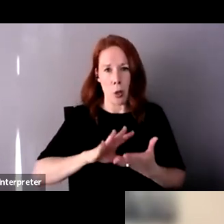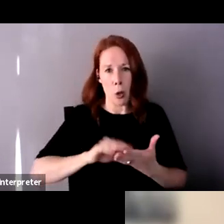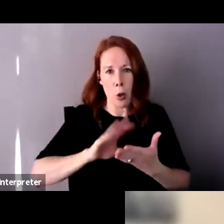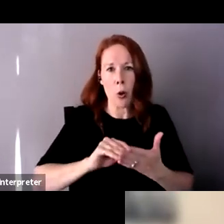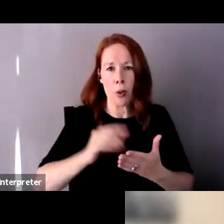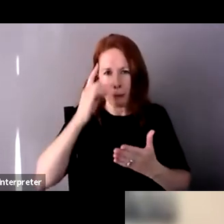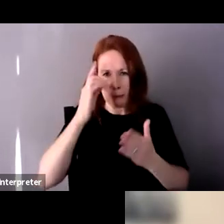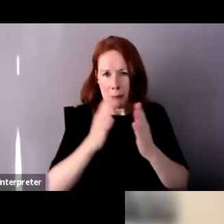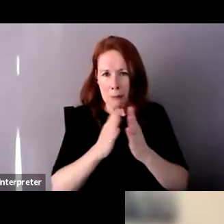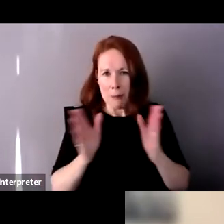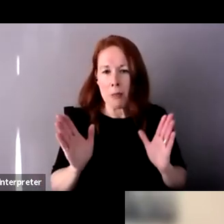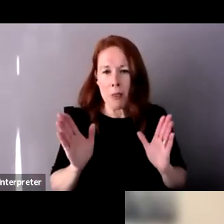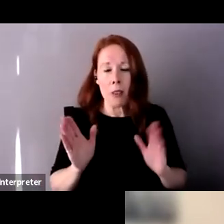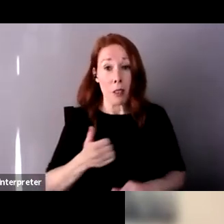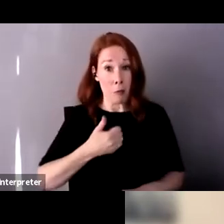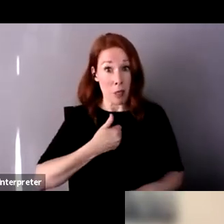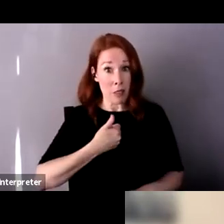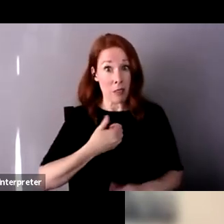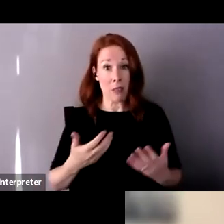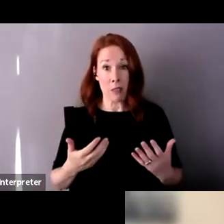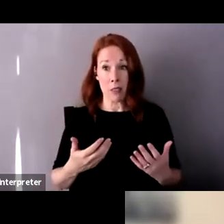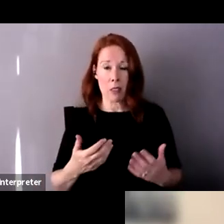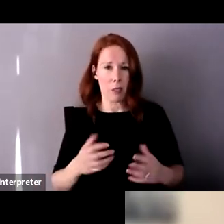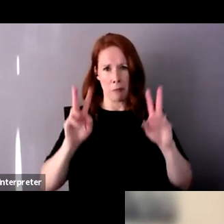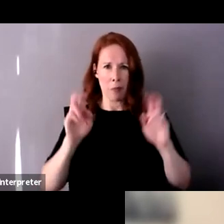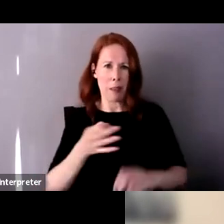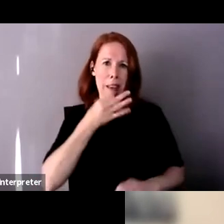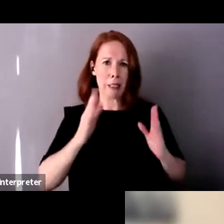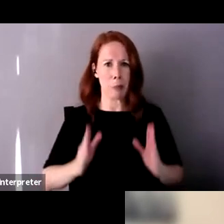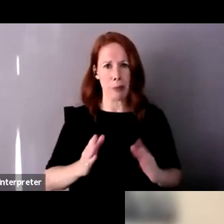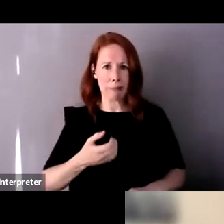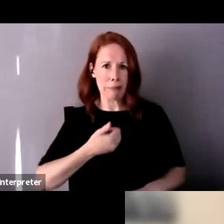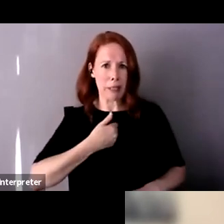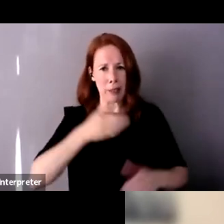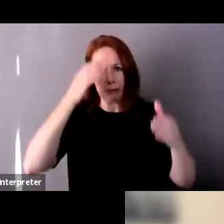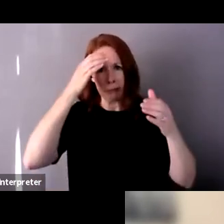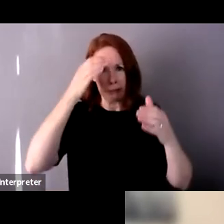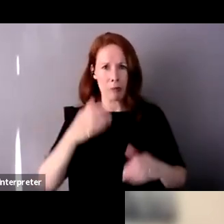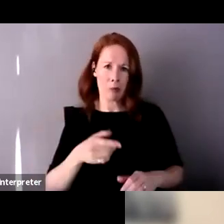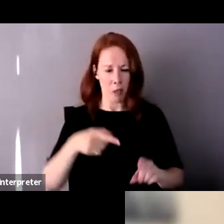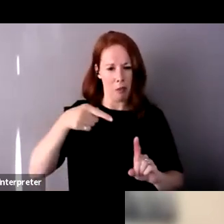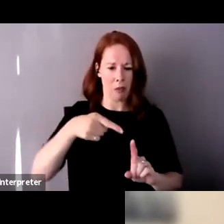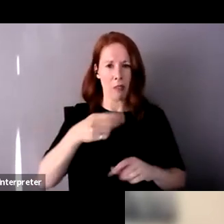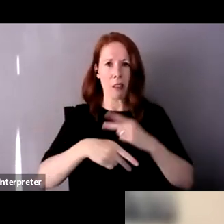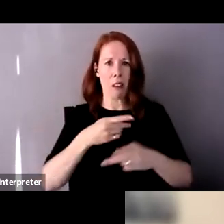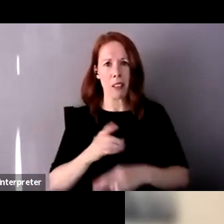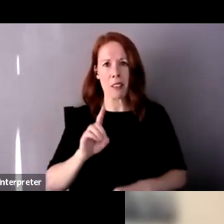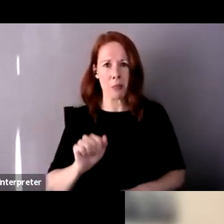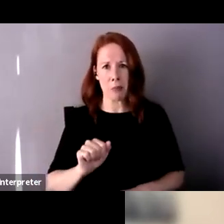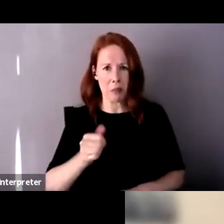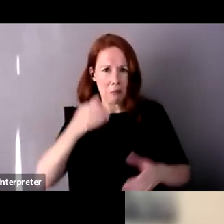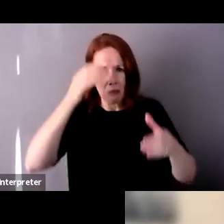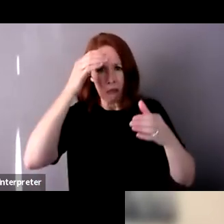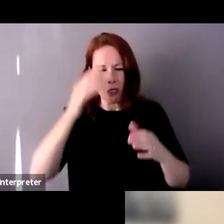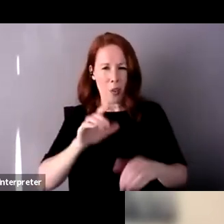guidance. I never want to ever be considered an authority on this type of